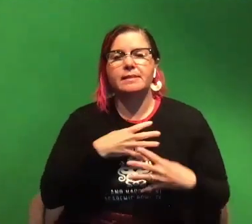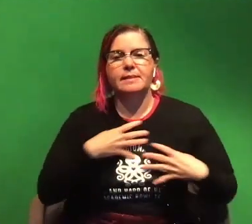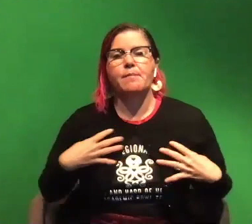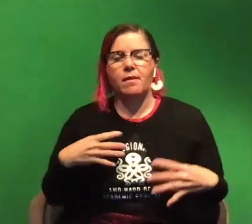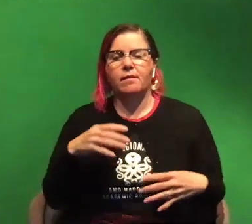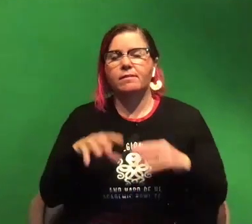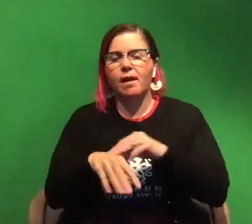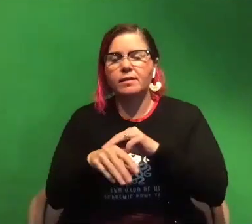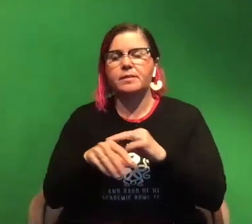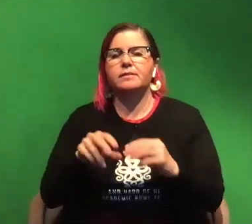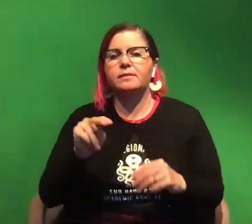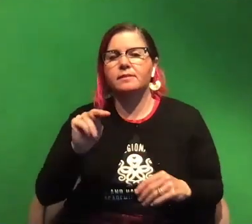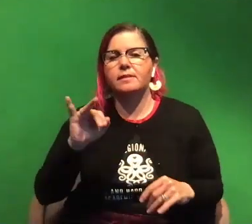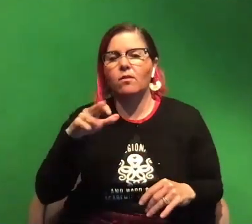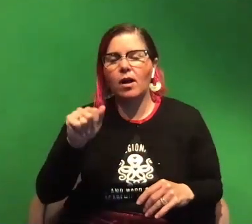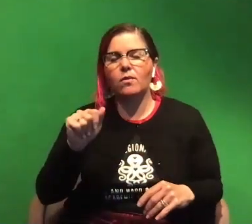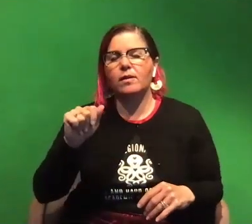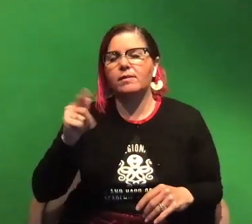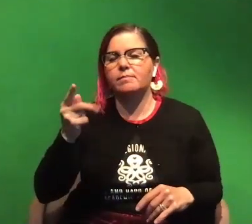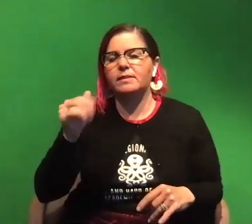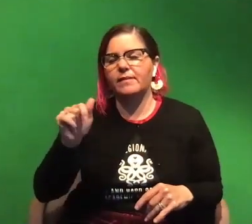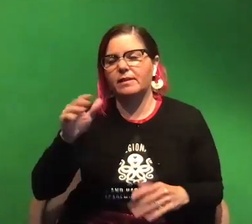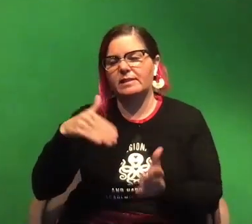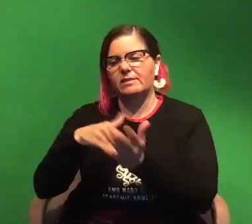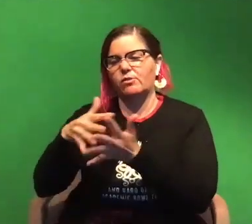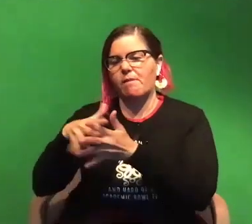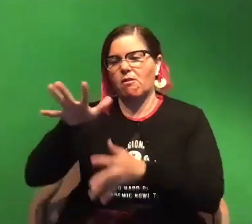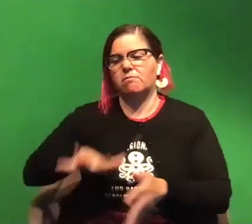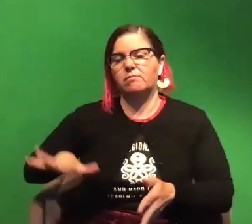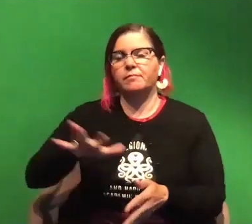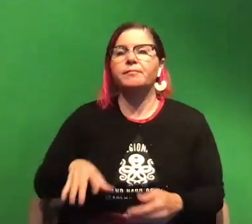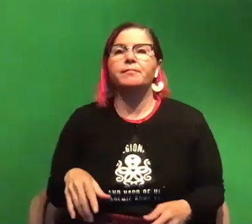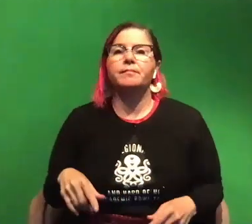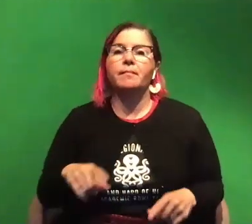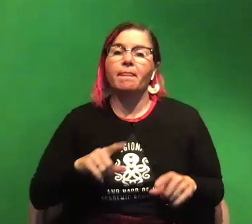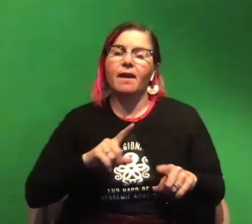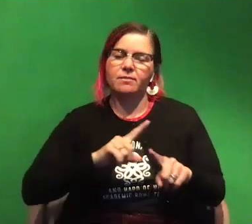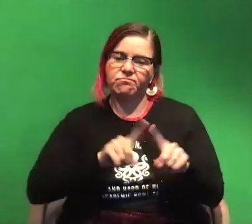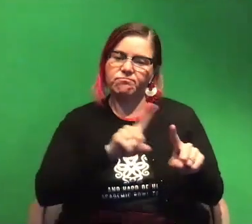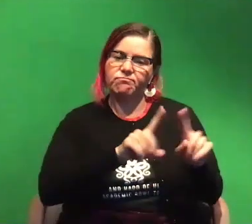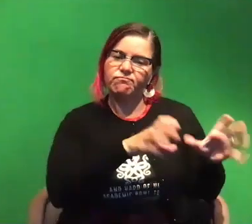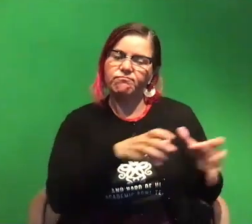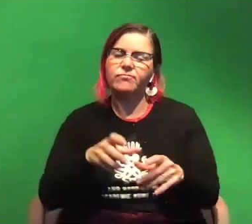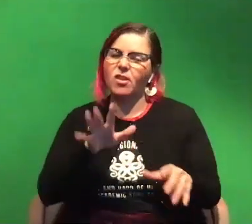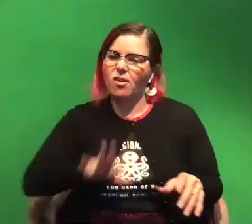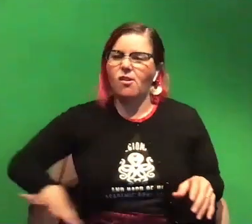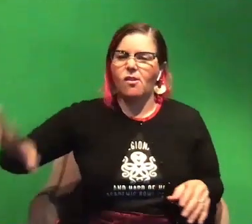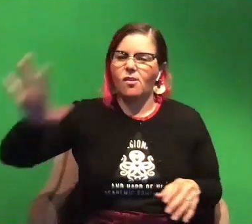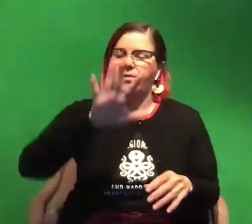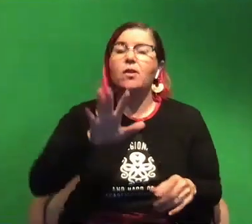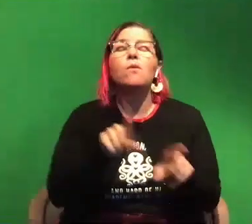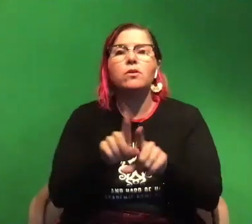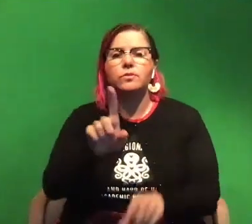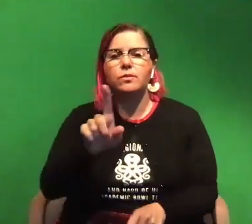Nicaragua and kind of the Pacific side of Central America. So we do have a nice group from all around. Oh, we also have